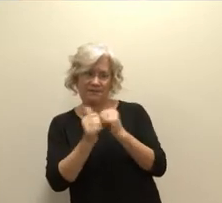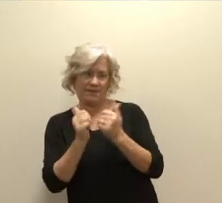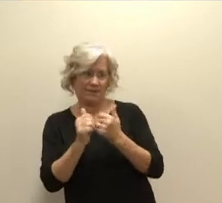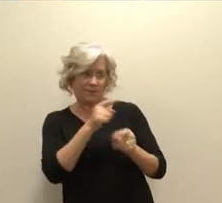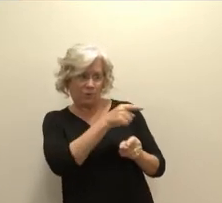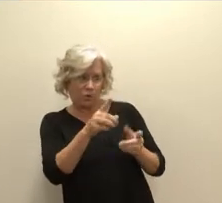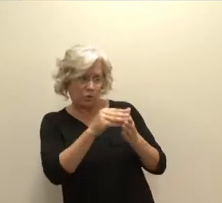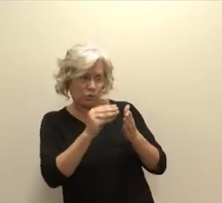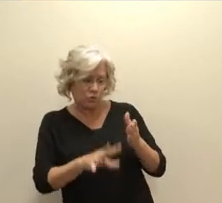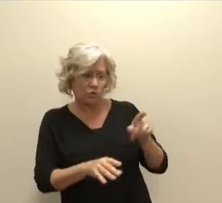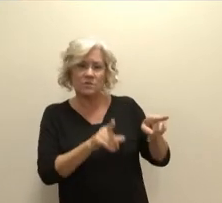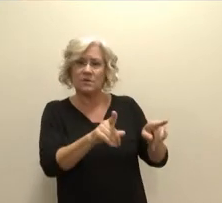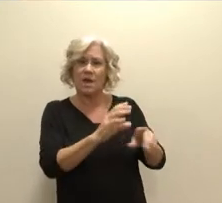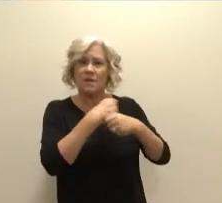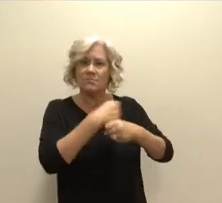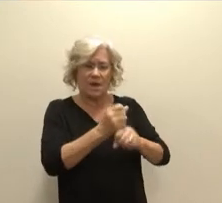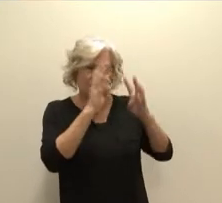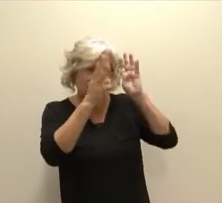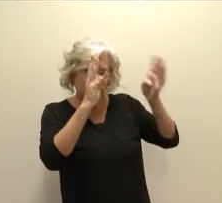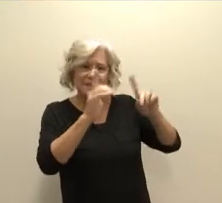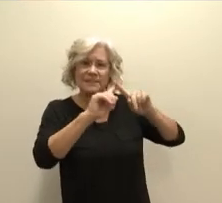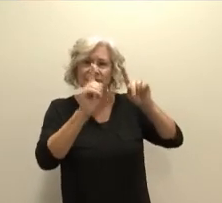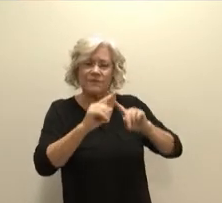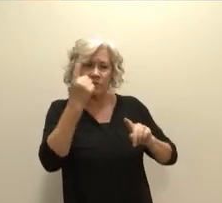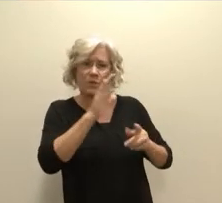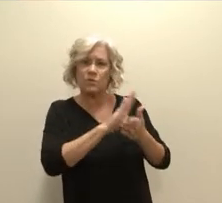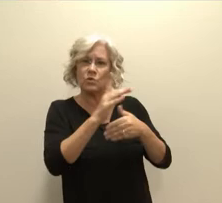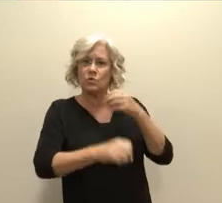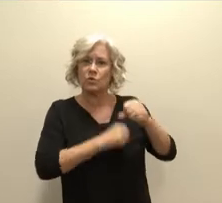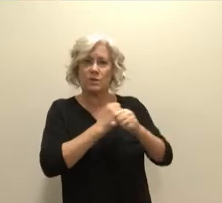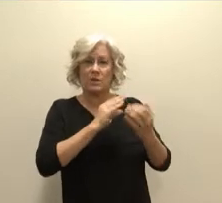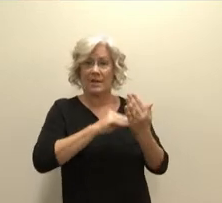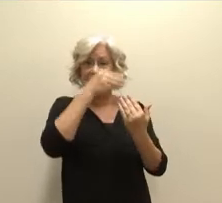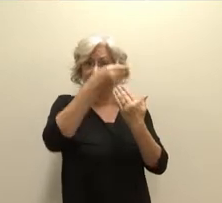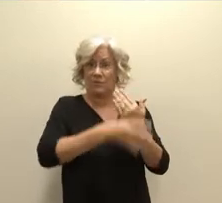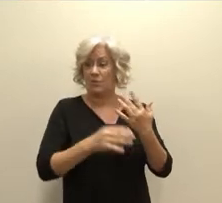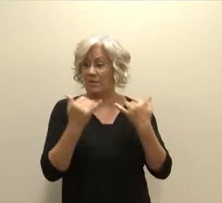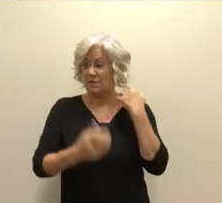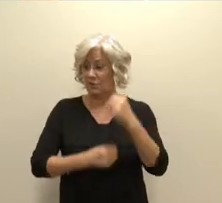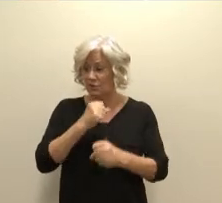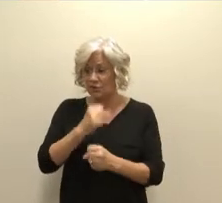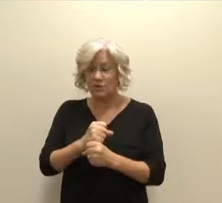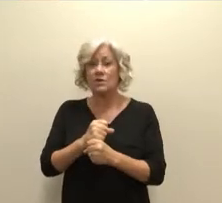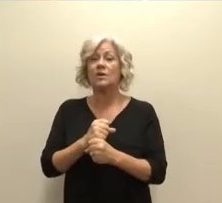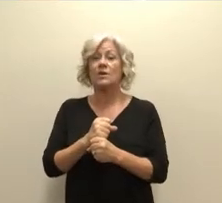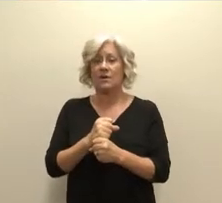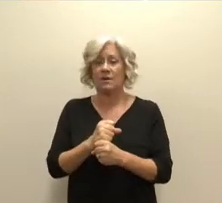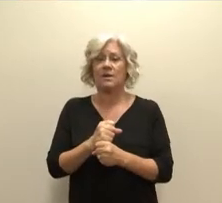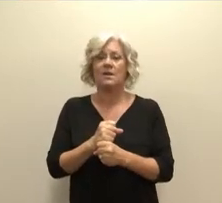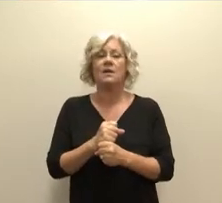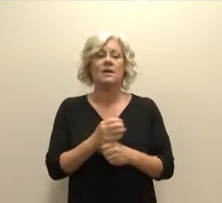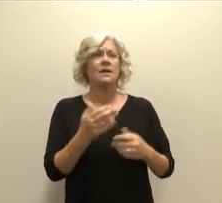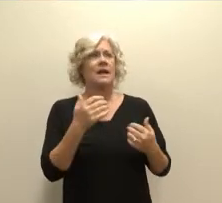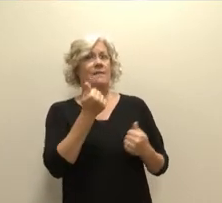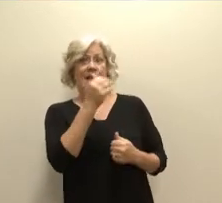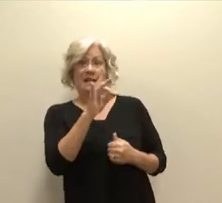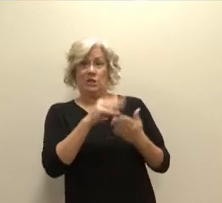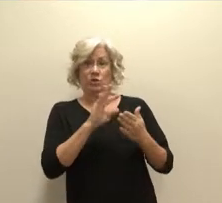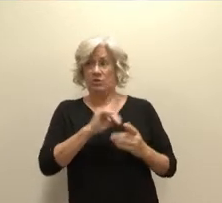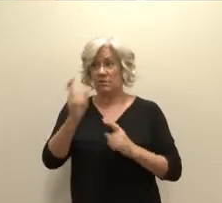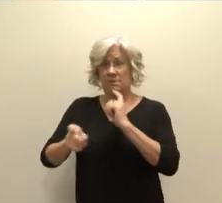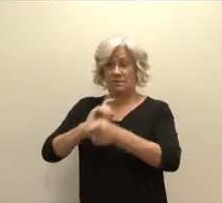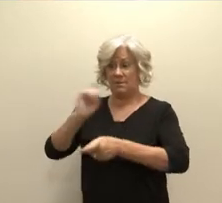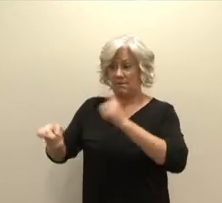students to create and submit entries for its school year calendar. For this year's calendar, out of 18 entries that